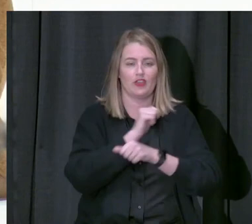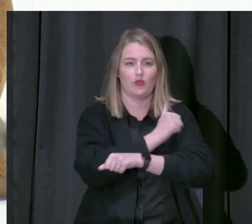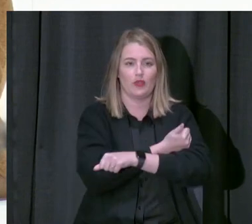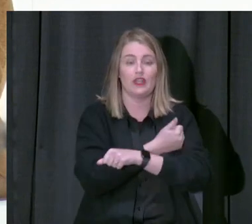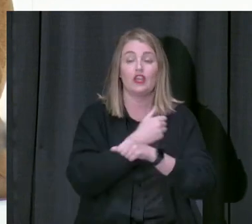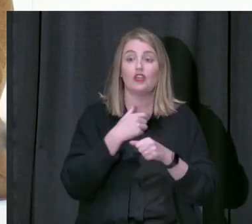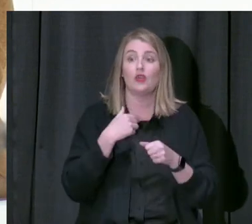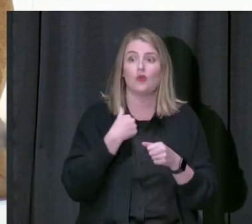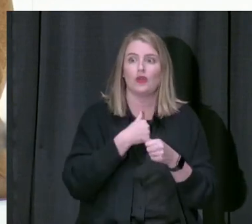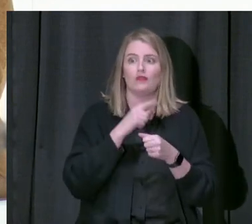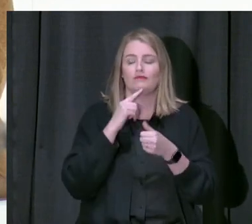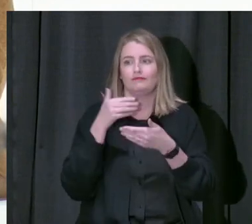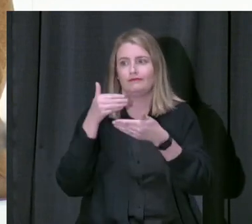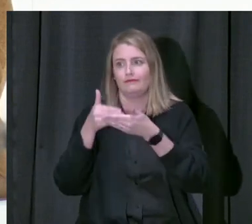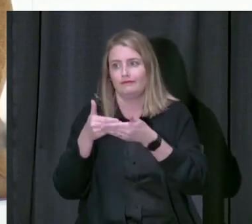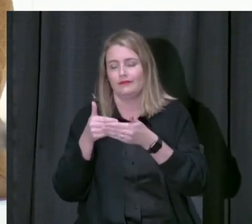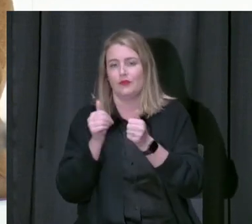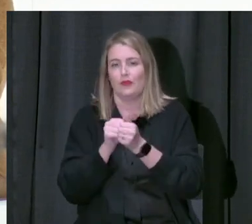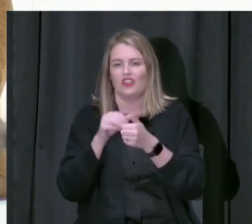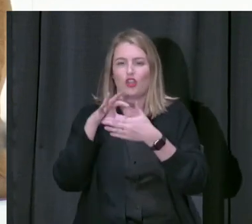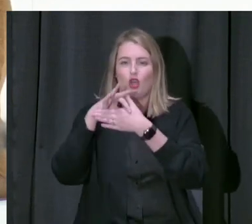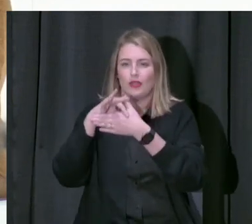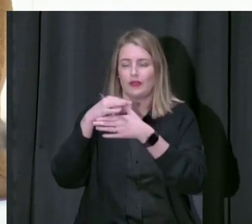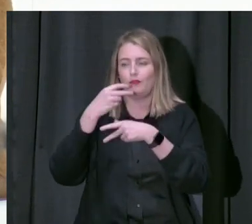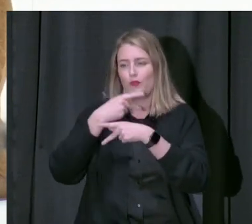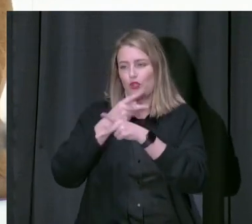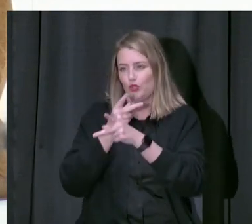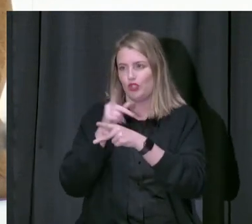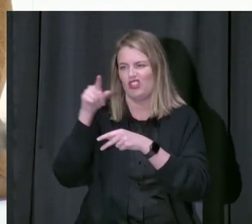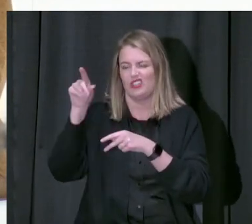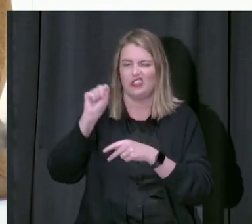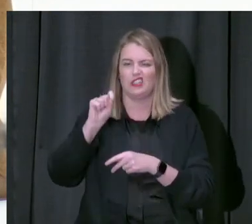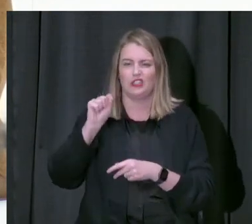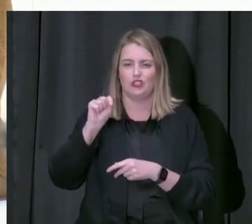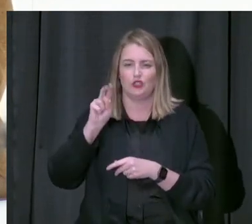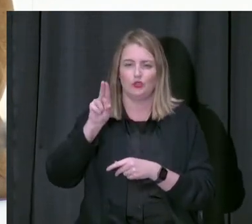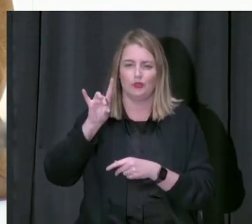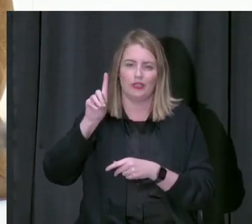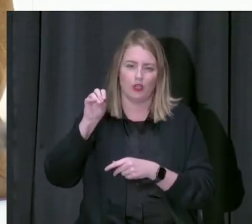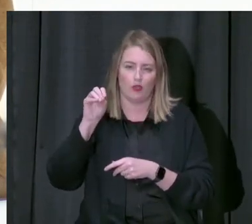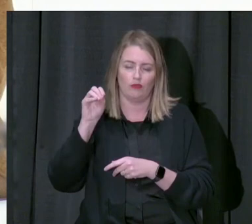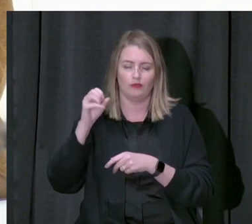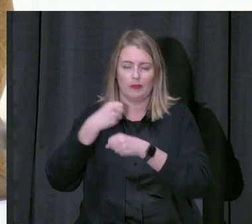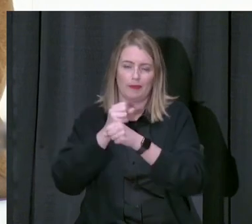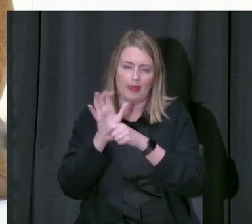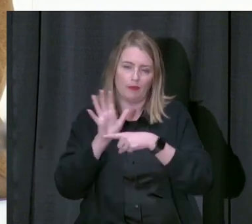closely with content producers, which is studios in this case.